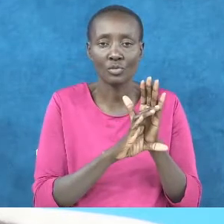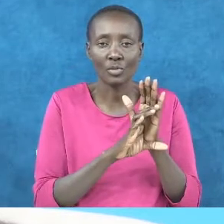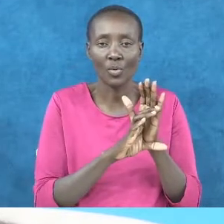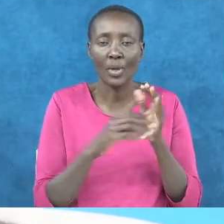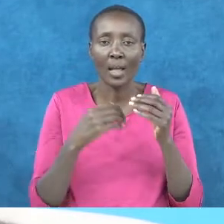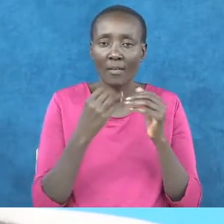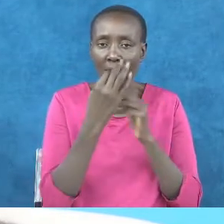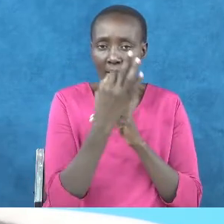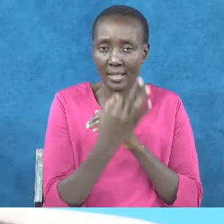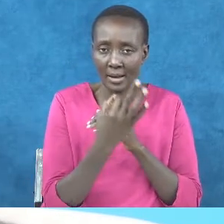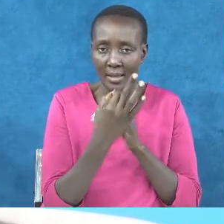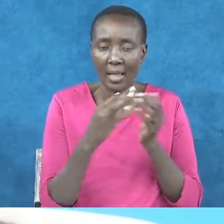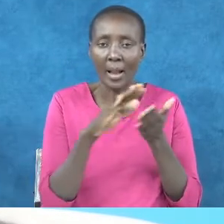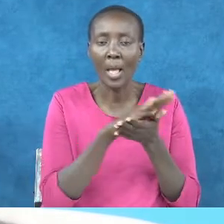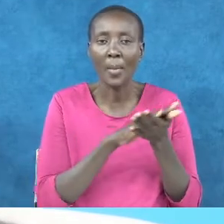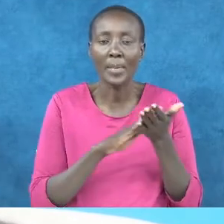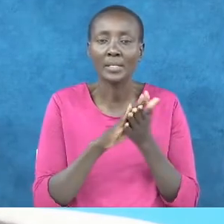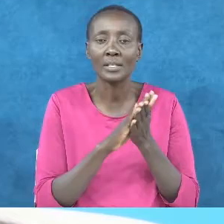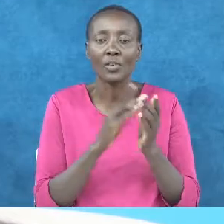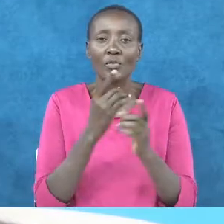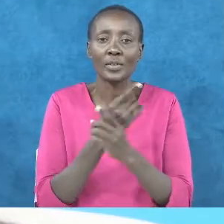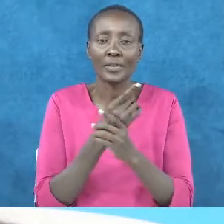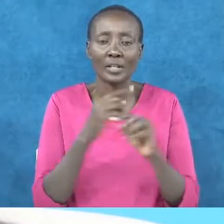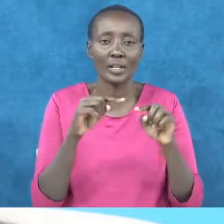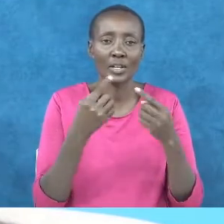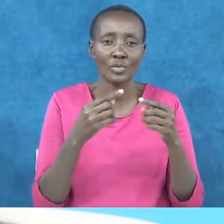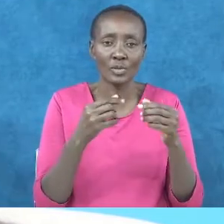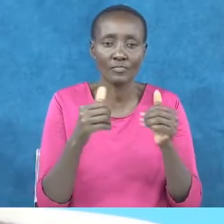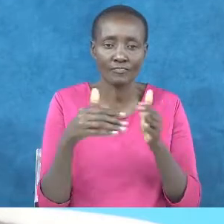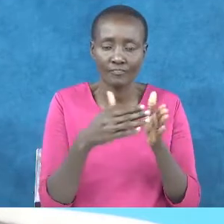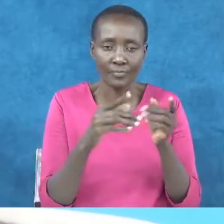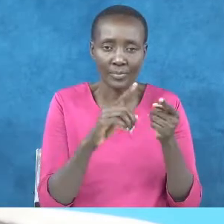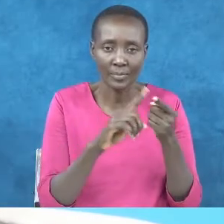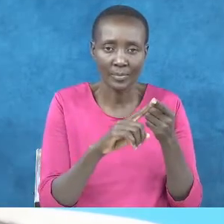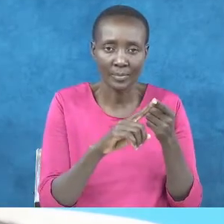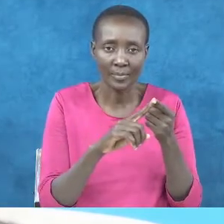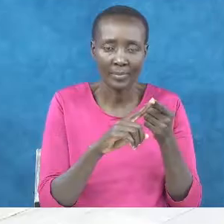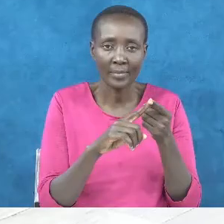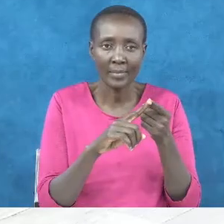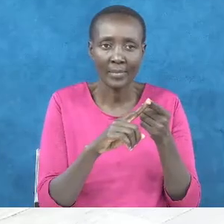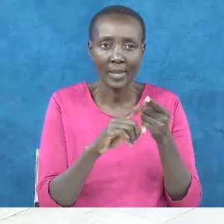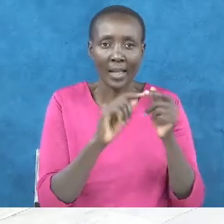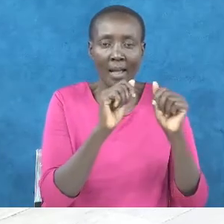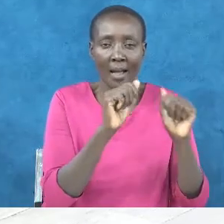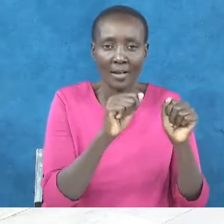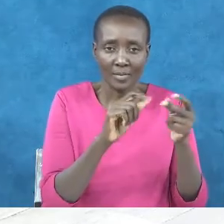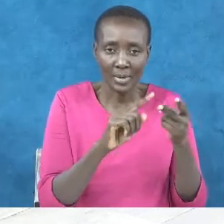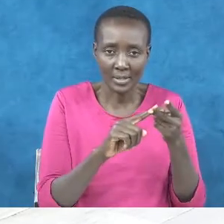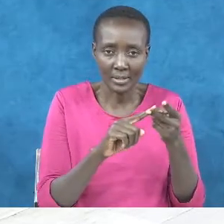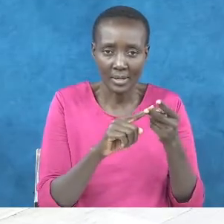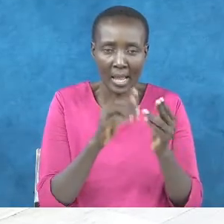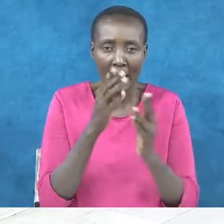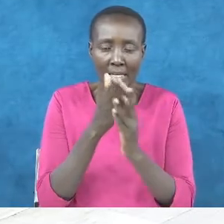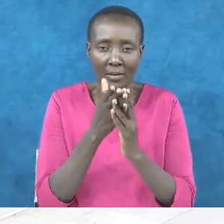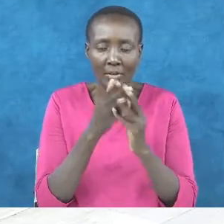three principal forms of alternative dispute resolution. We have arbitration, we have mediation, and we have reconciliation, as set